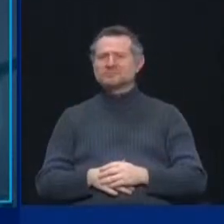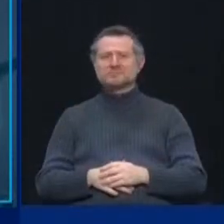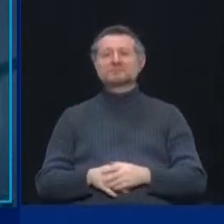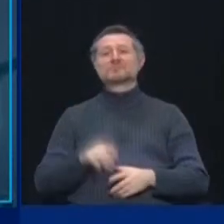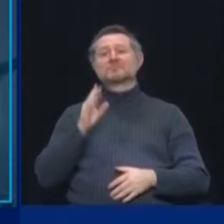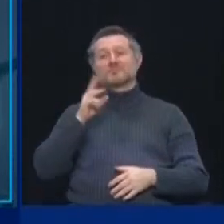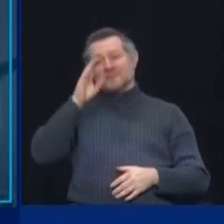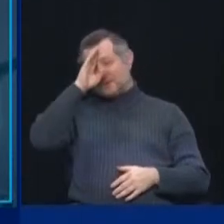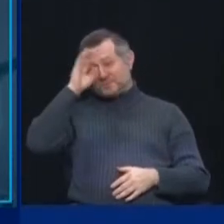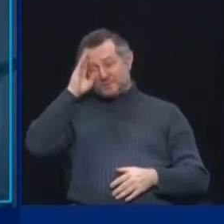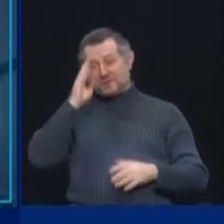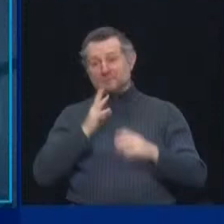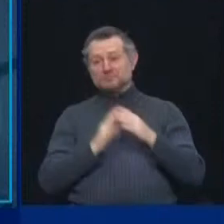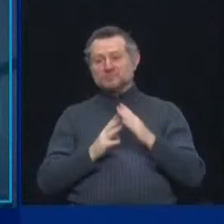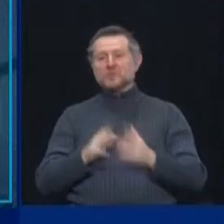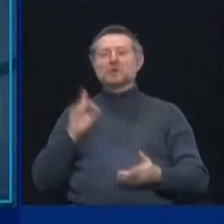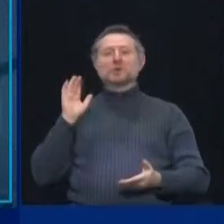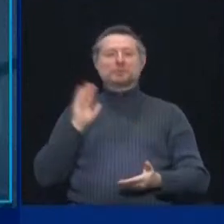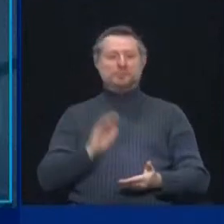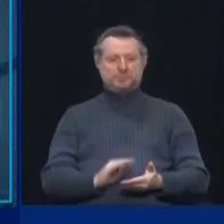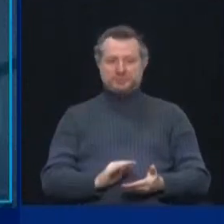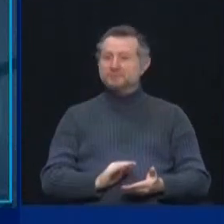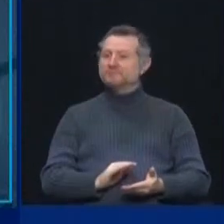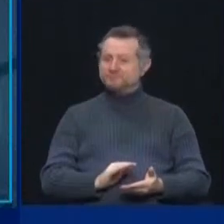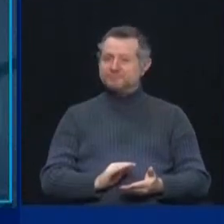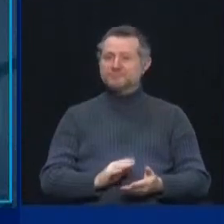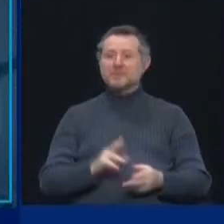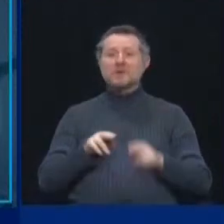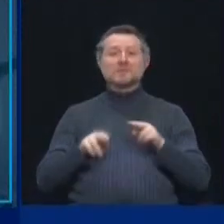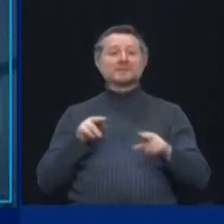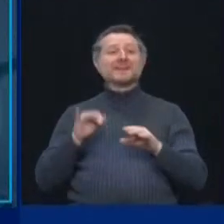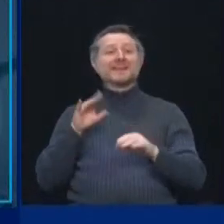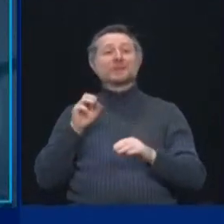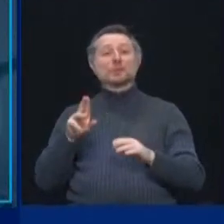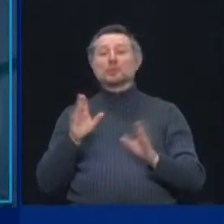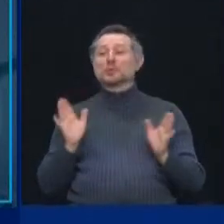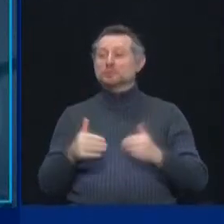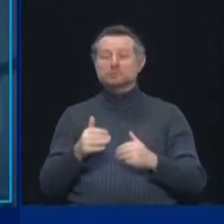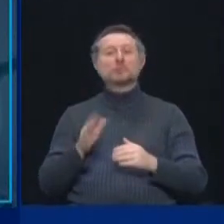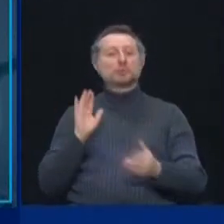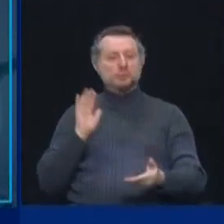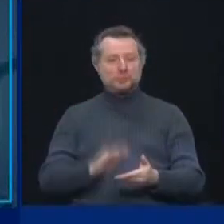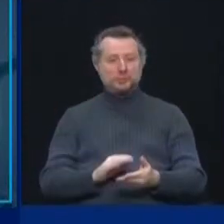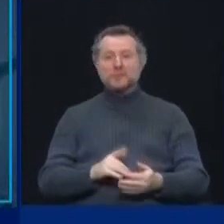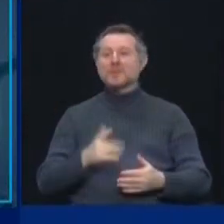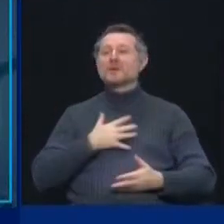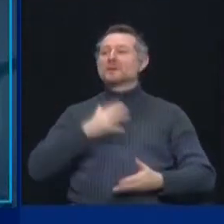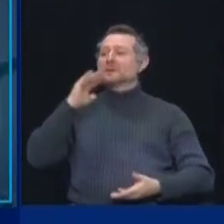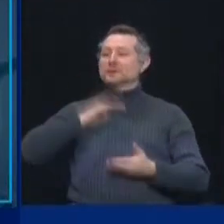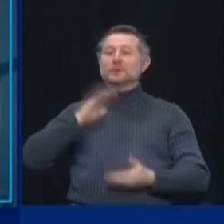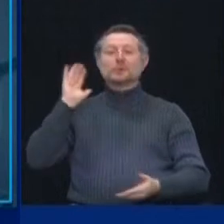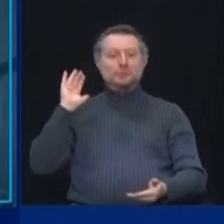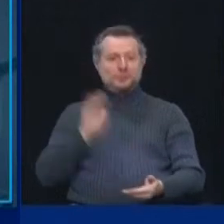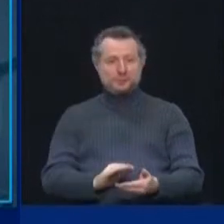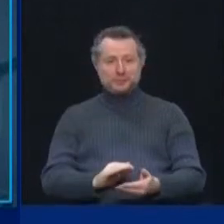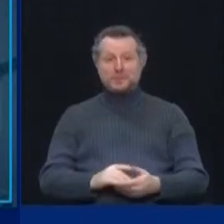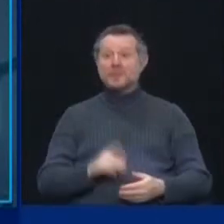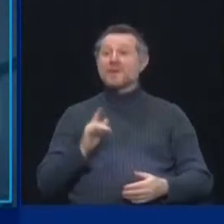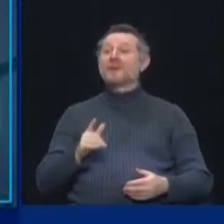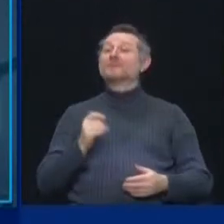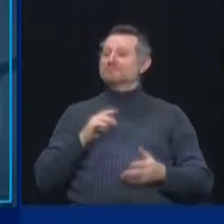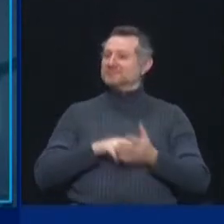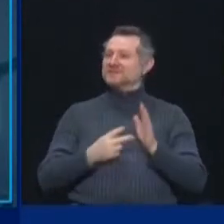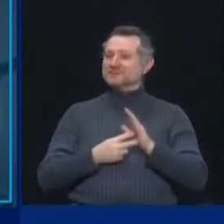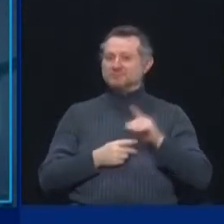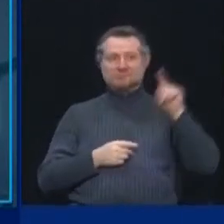Hospitalizations are down. People in ICU units are down. Intubations are down. So all the arrows are in the right direction,